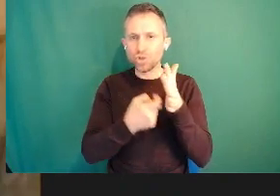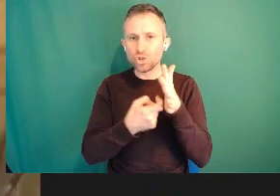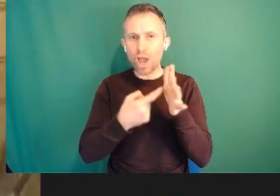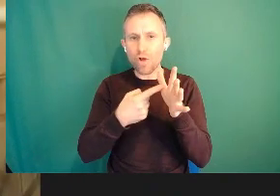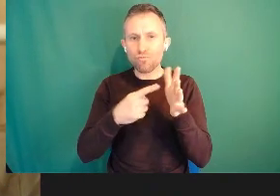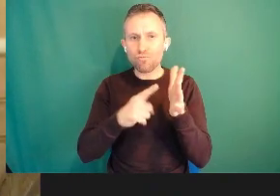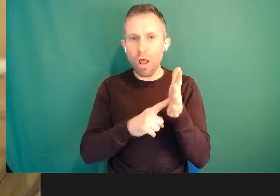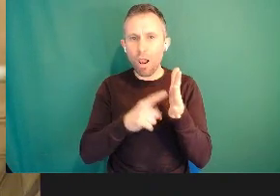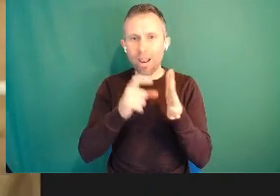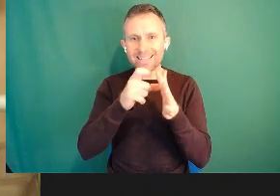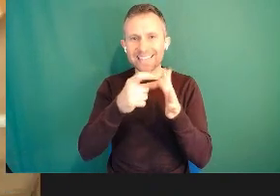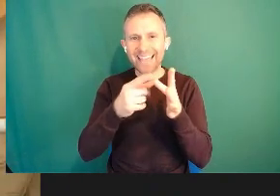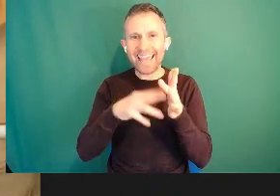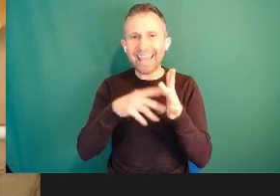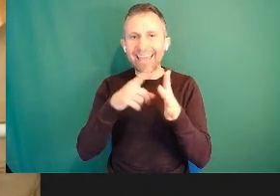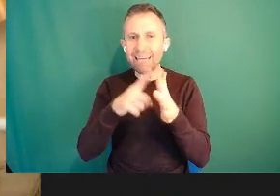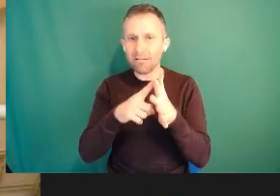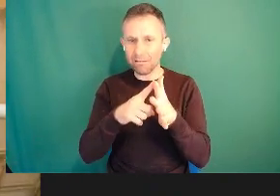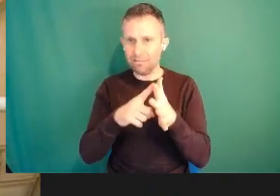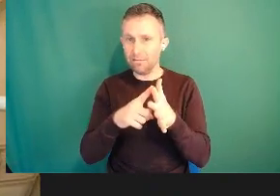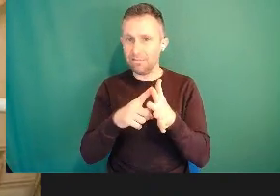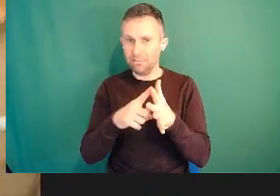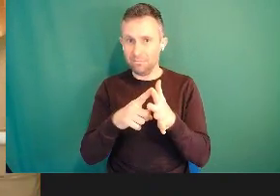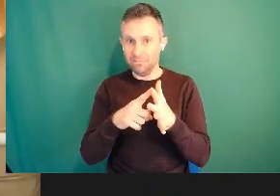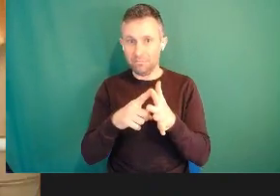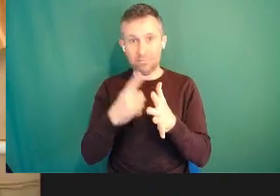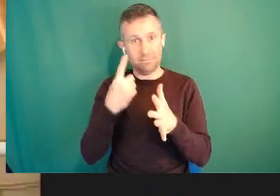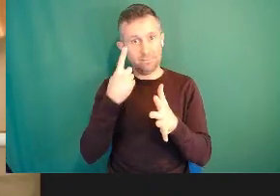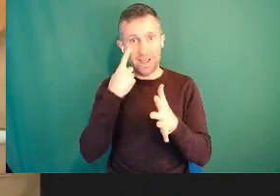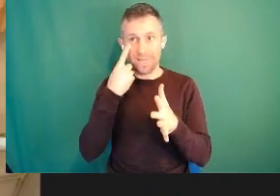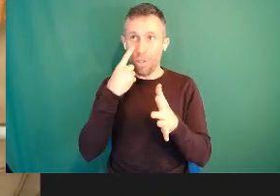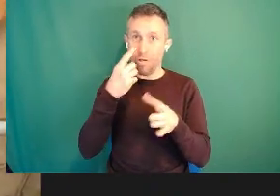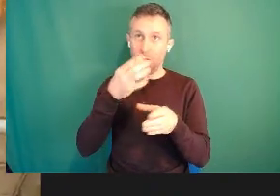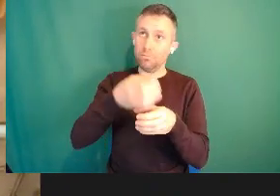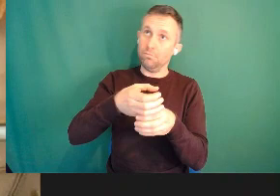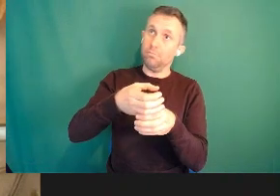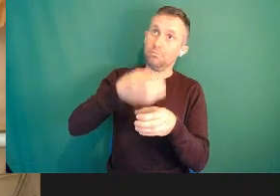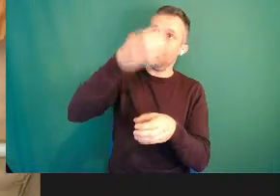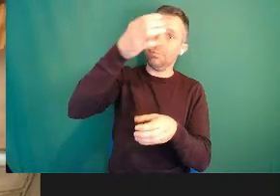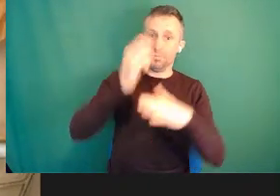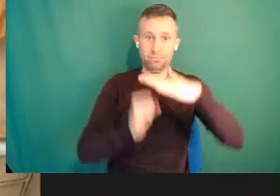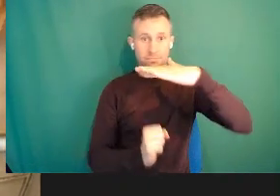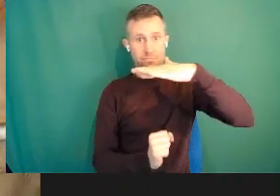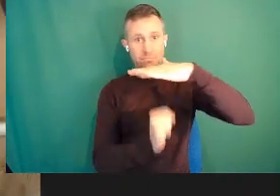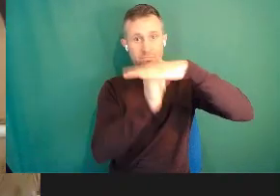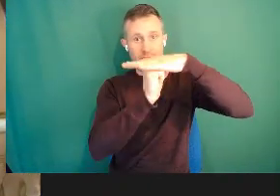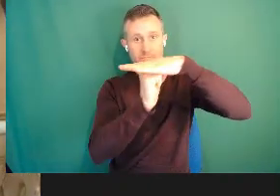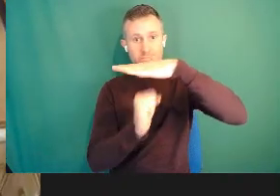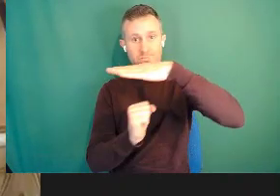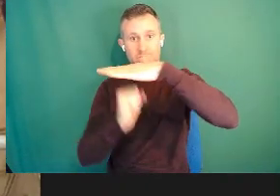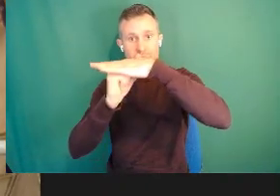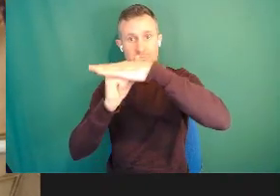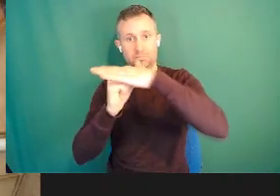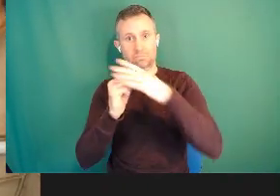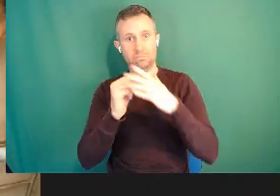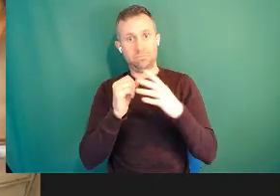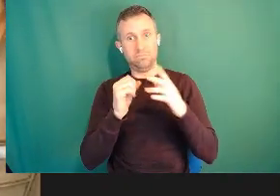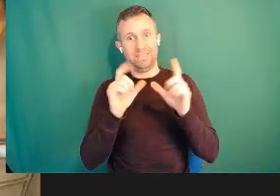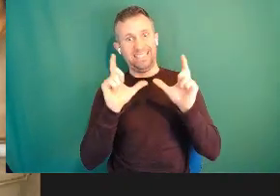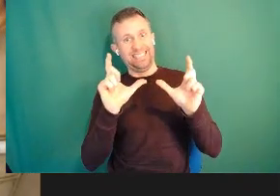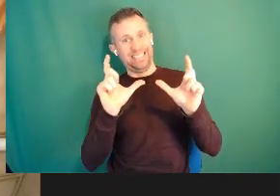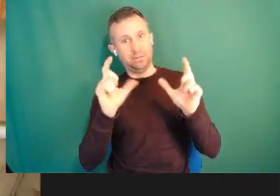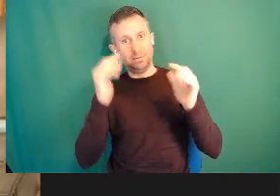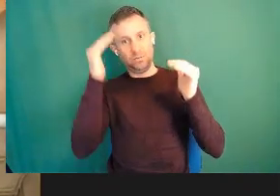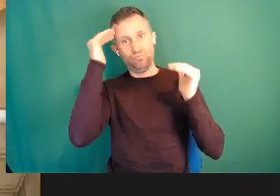Apro props are supporting what is a decorative plaster ceiling. And this is thought to be the oldest decorative plaster ceiling